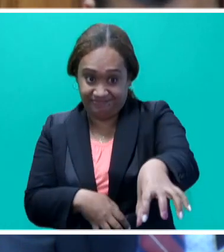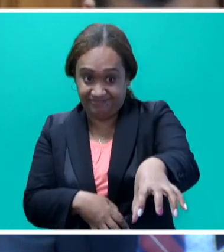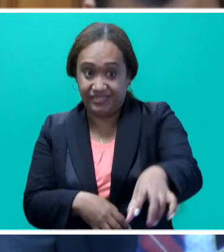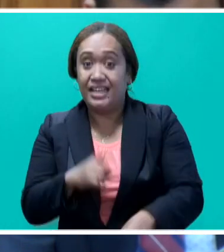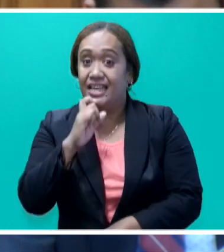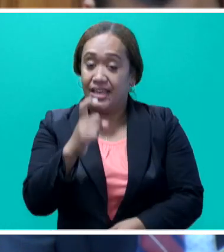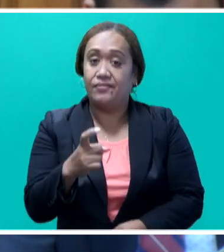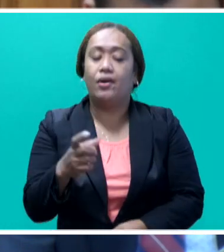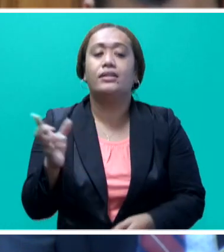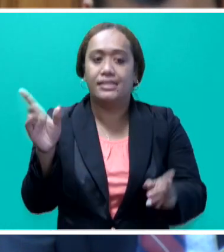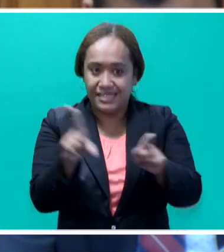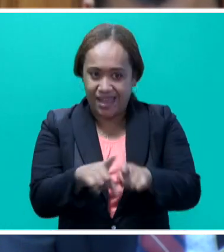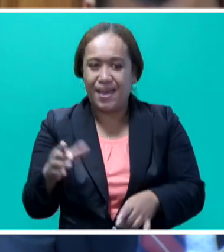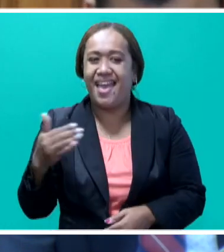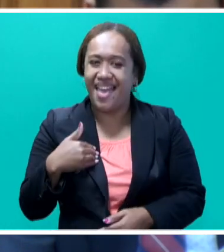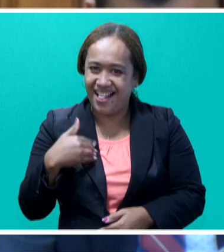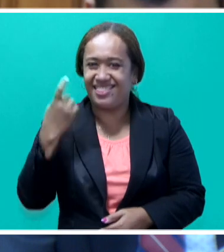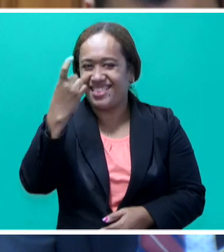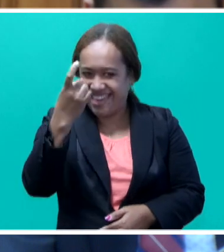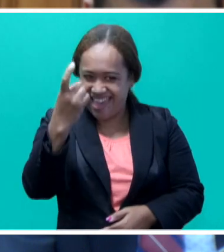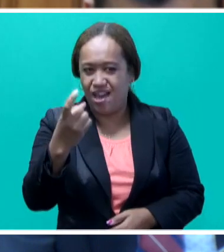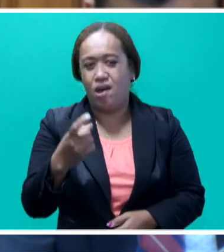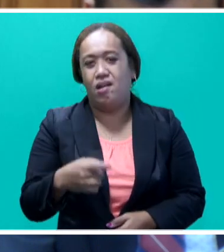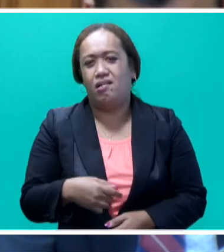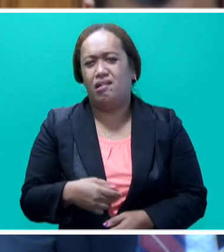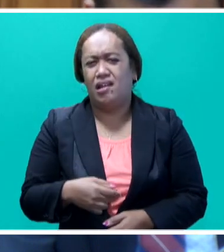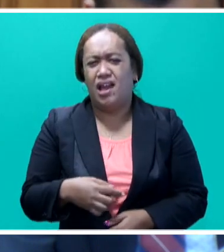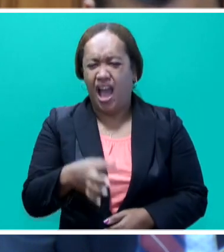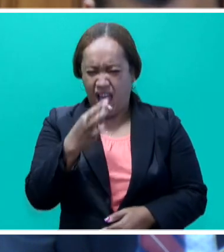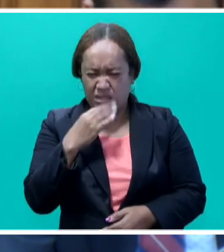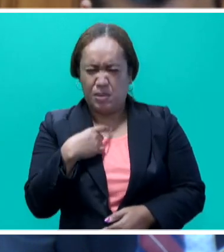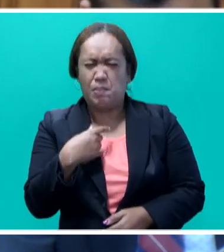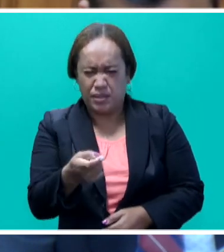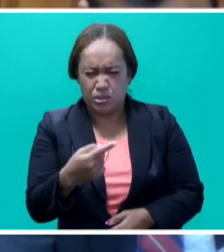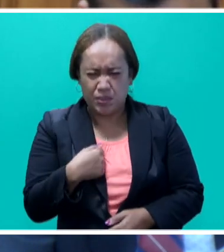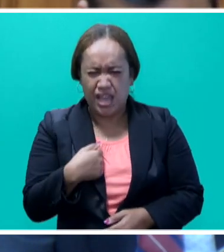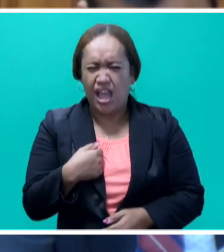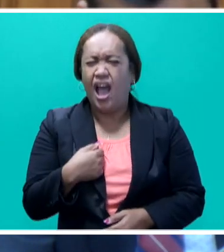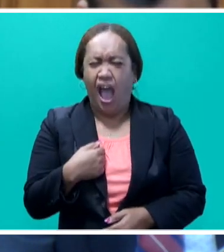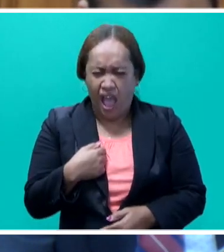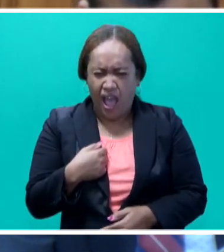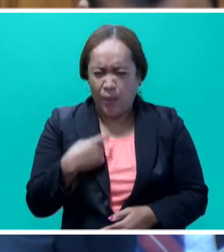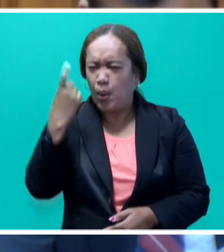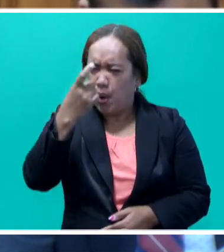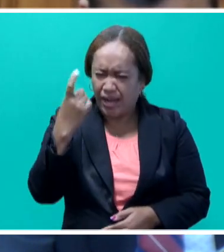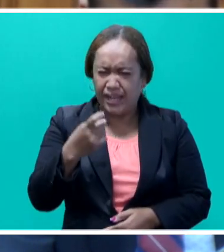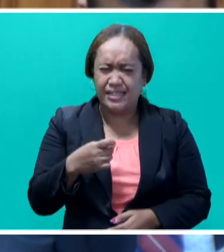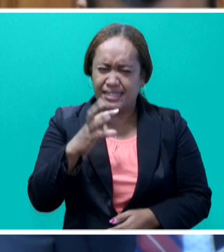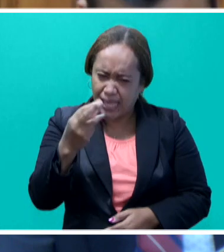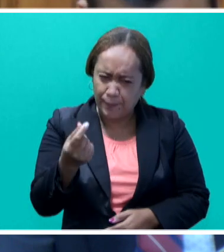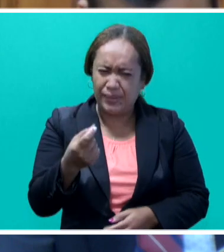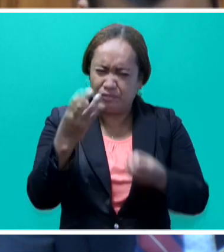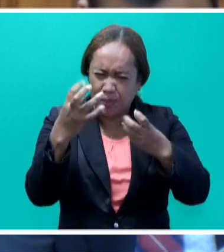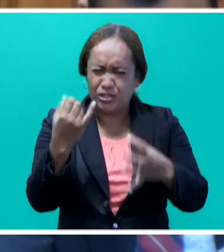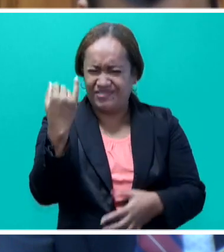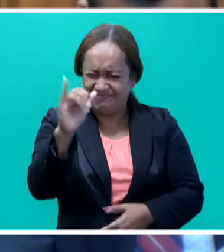workers have raised. They've come to me, they've messaged me, and they've said, we are very concerned about people who are giving misinformation. We are